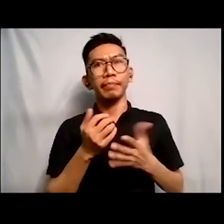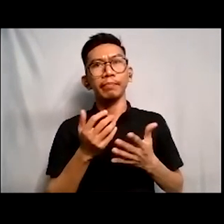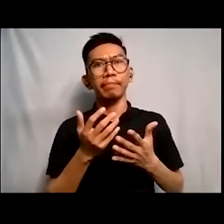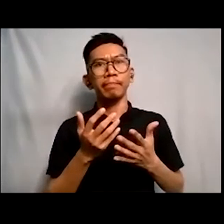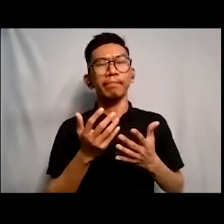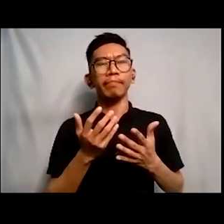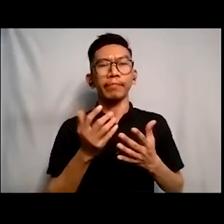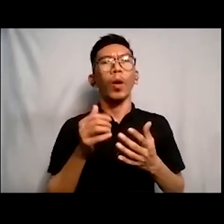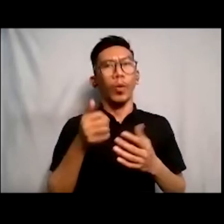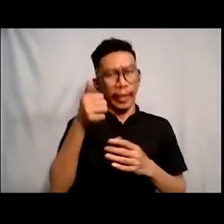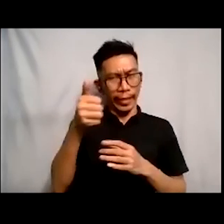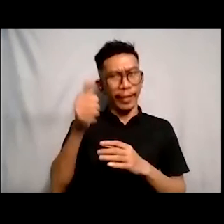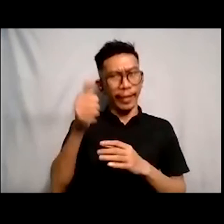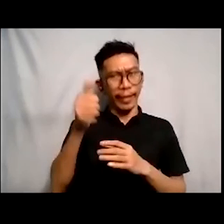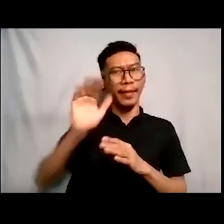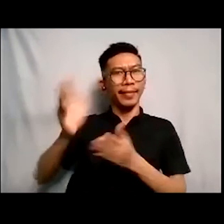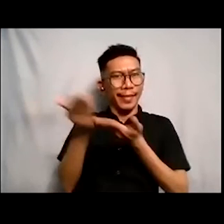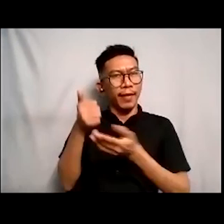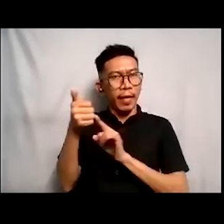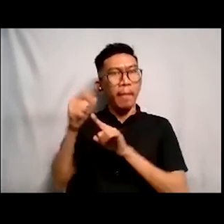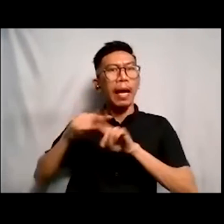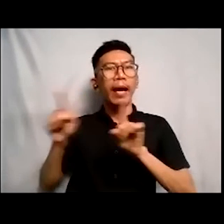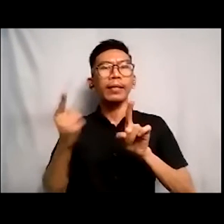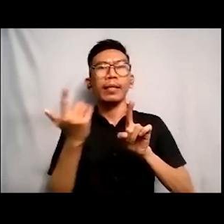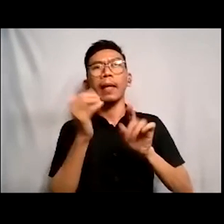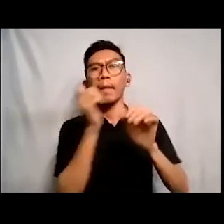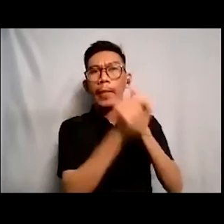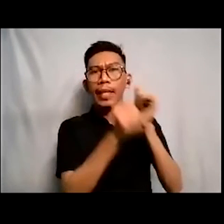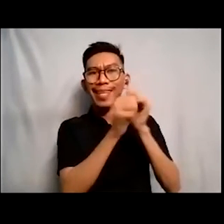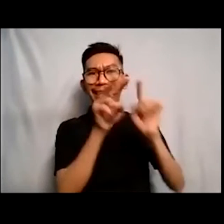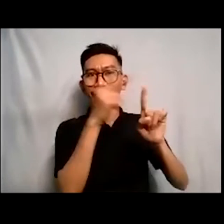that's fine, but then you should change the meaning in the vocabulary too.